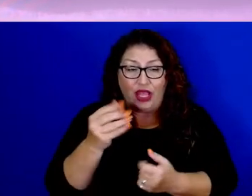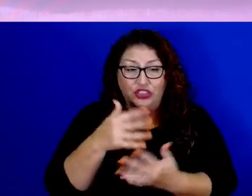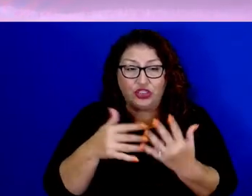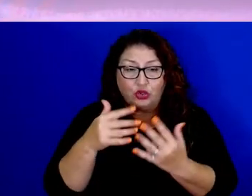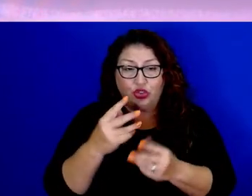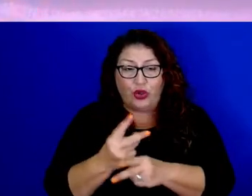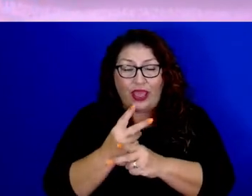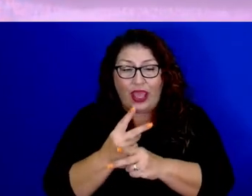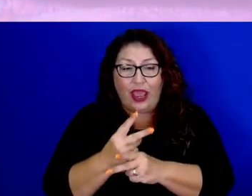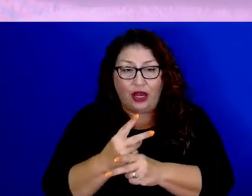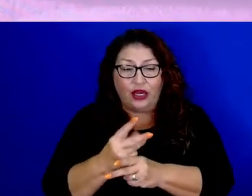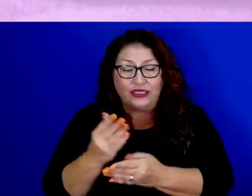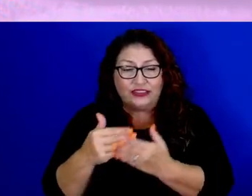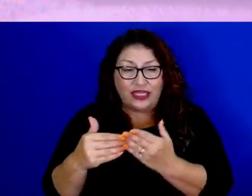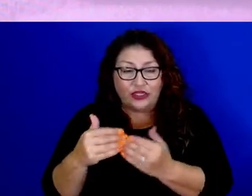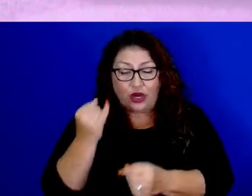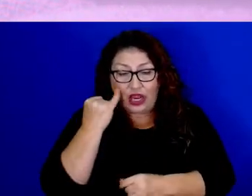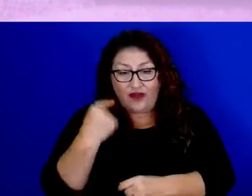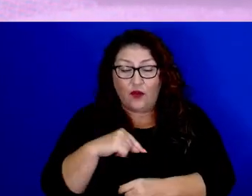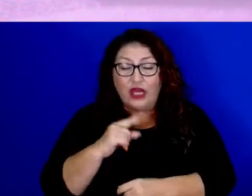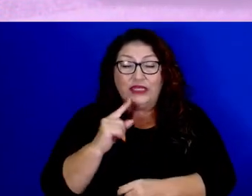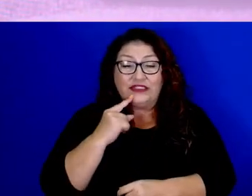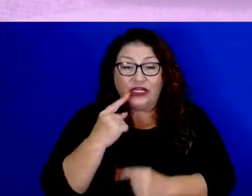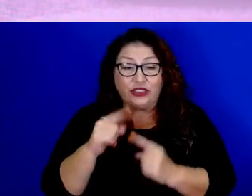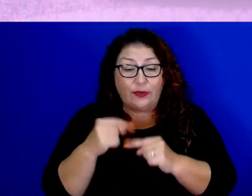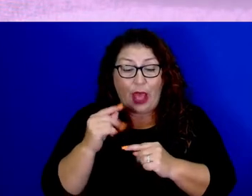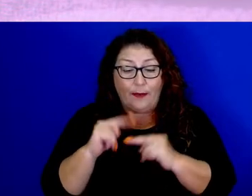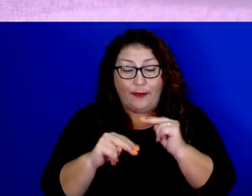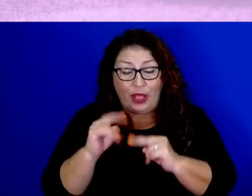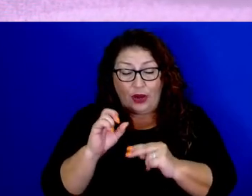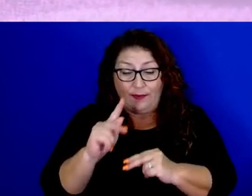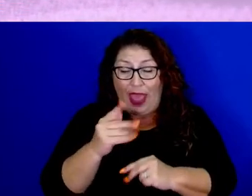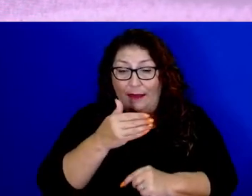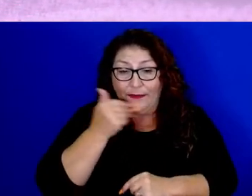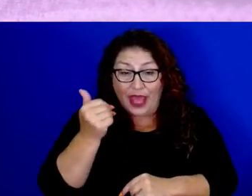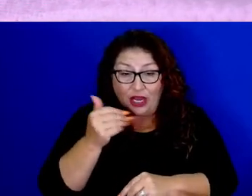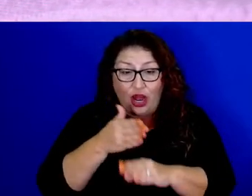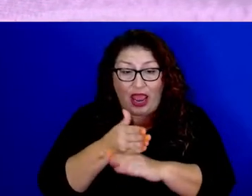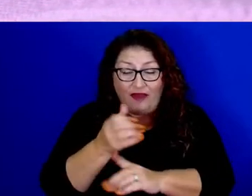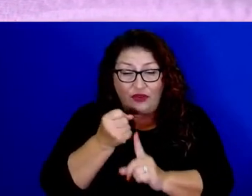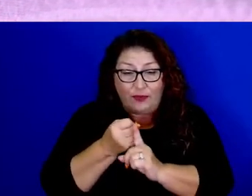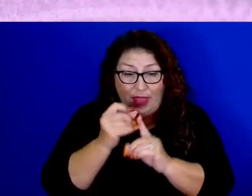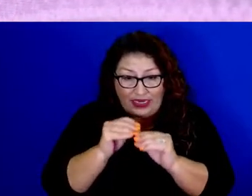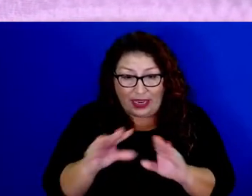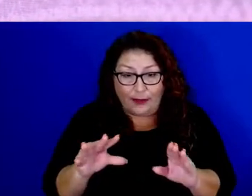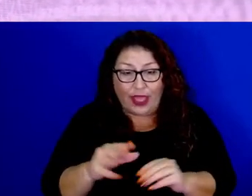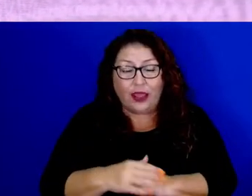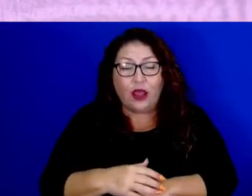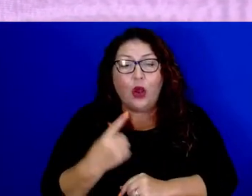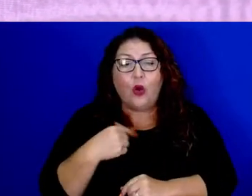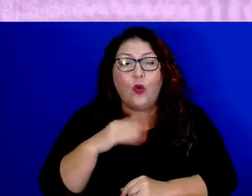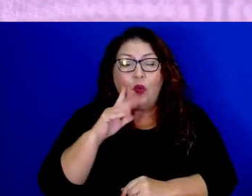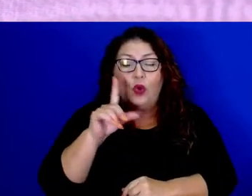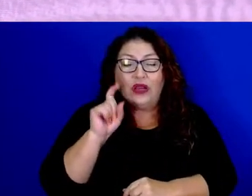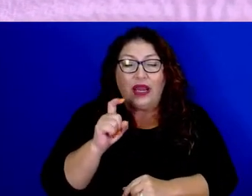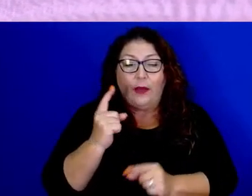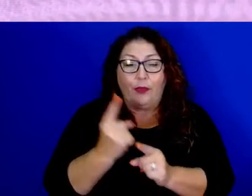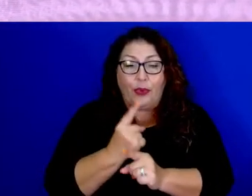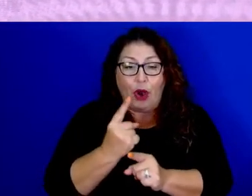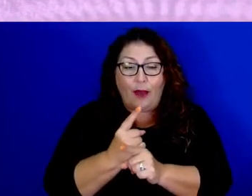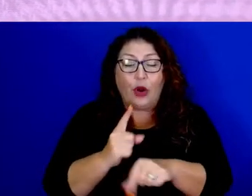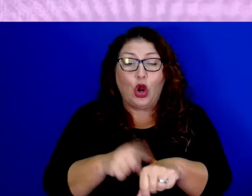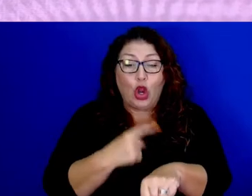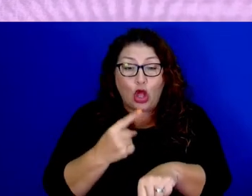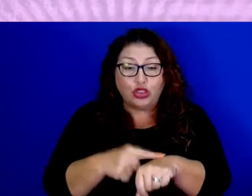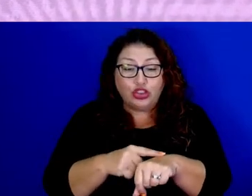are serious about building back better after the pandemic, we will need proper long-term investment in this